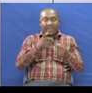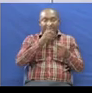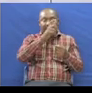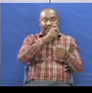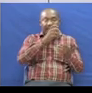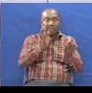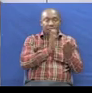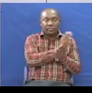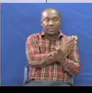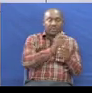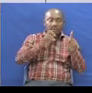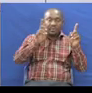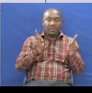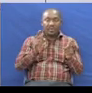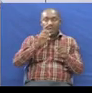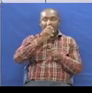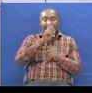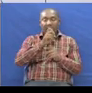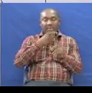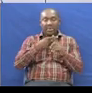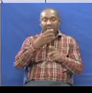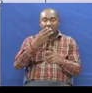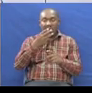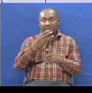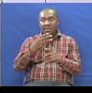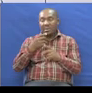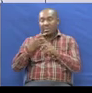3x plus 3. That is equal to 0. So x plus 3